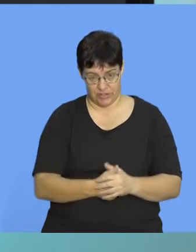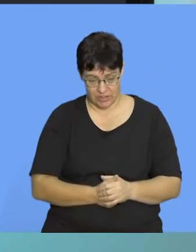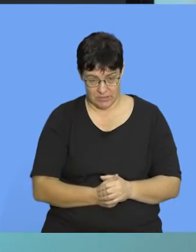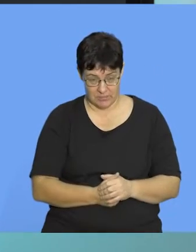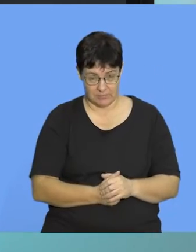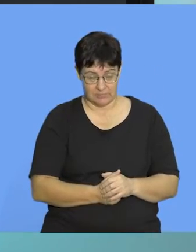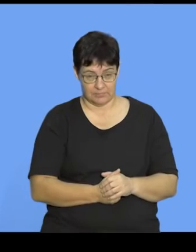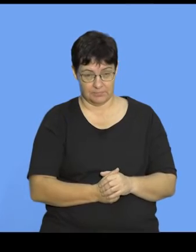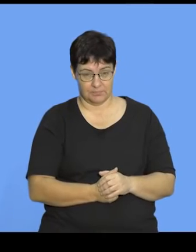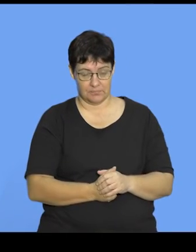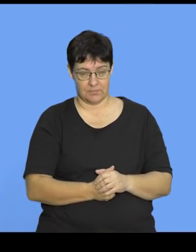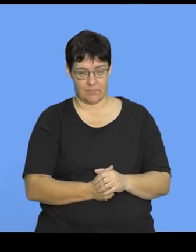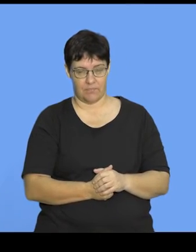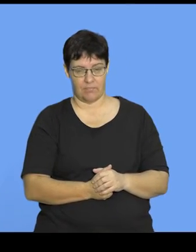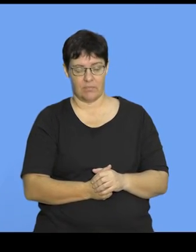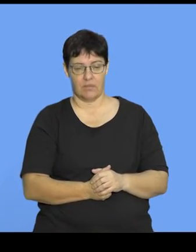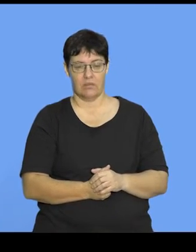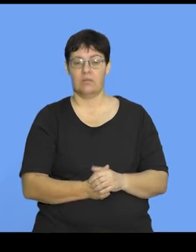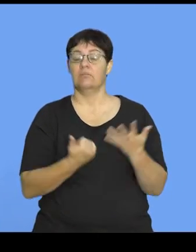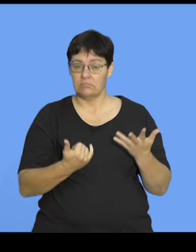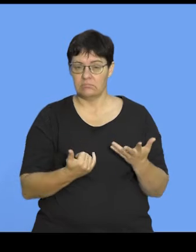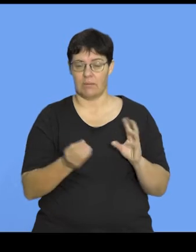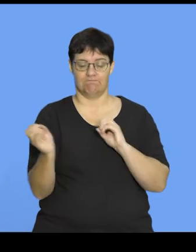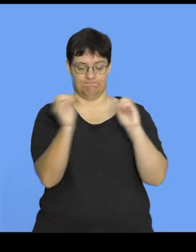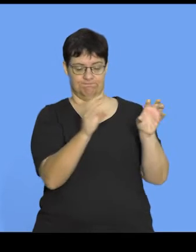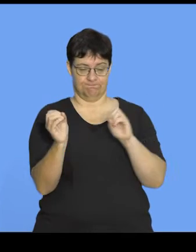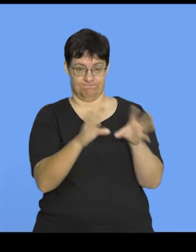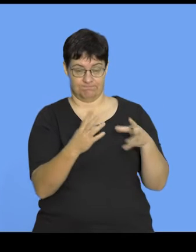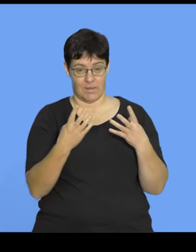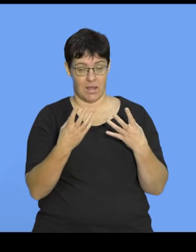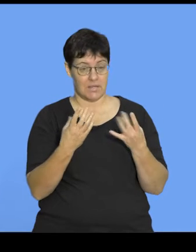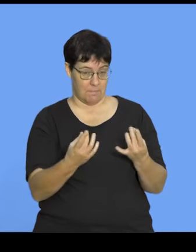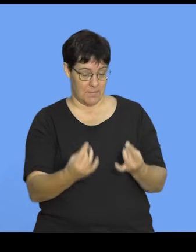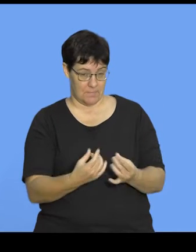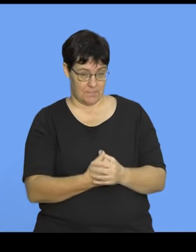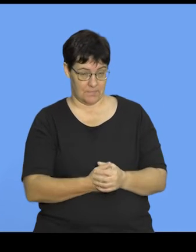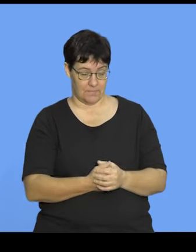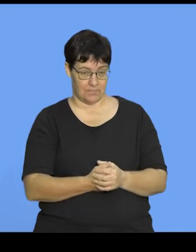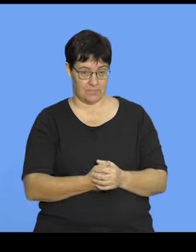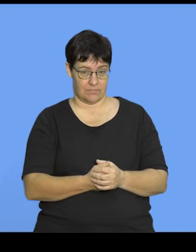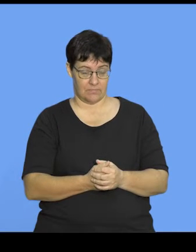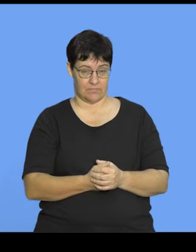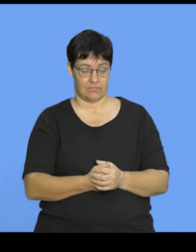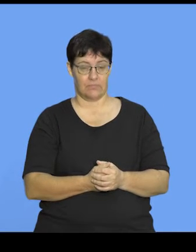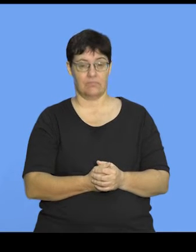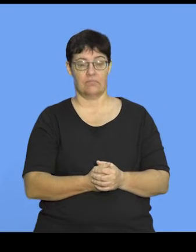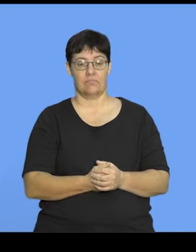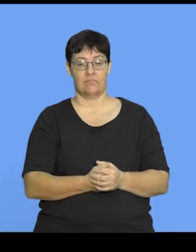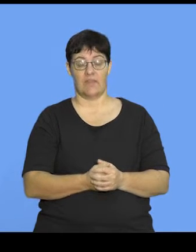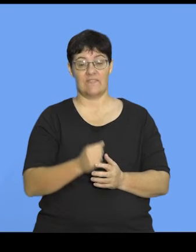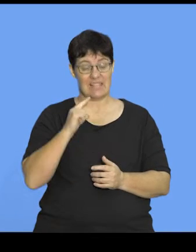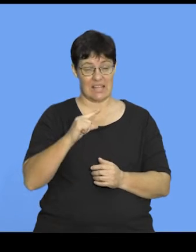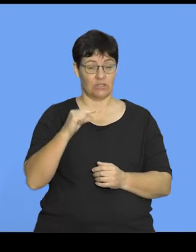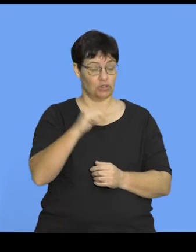Okay? Now we need to do the substitution. Big G is a constant.